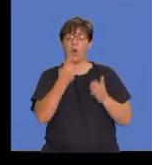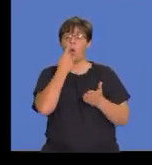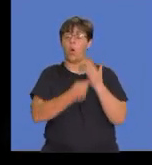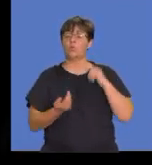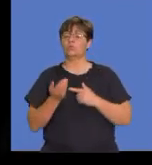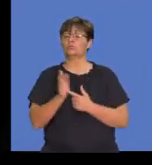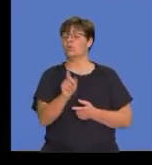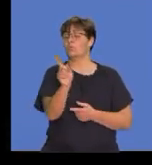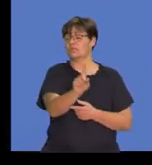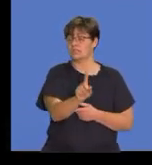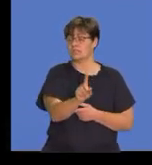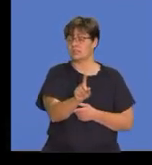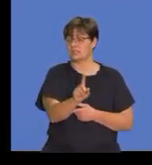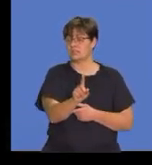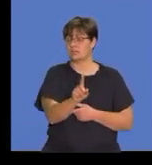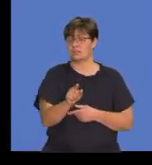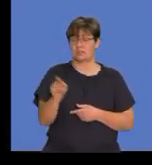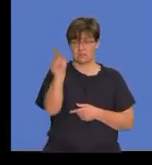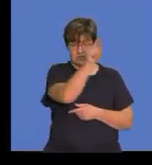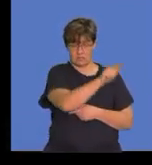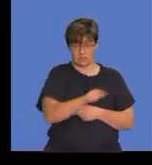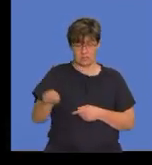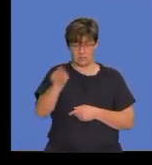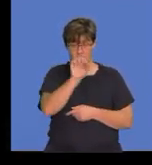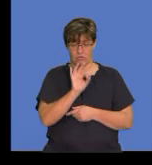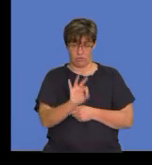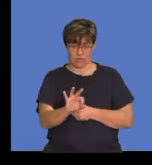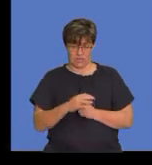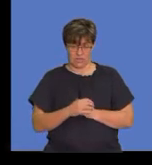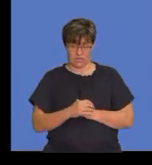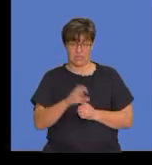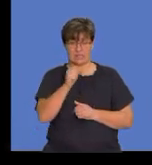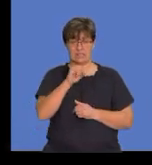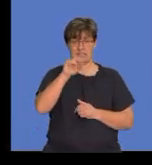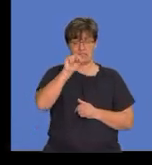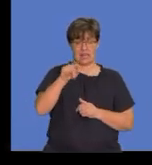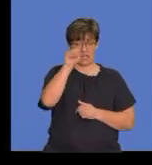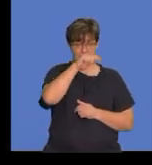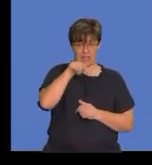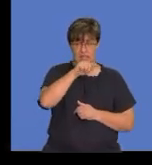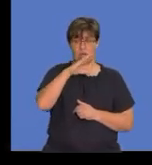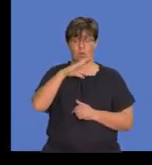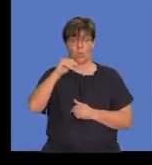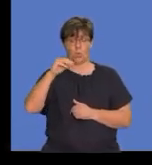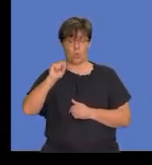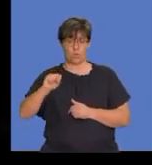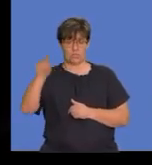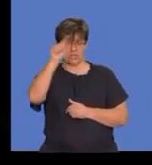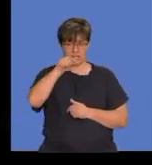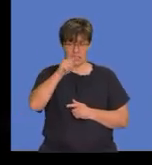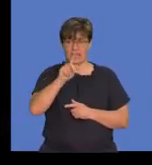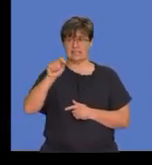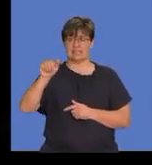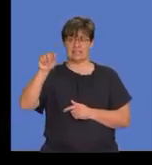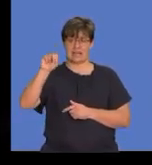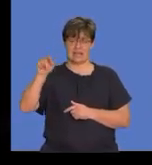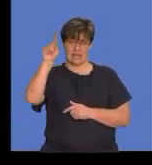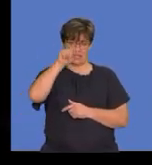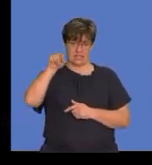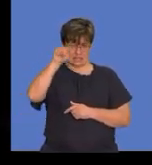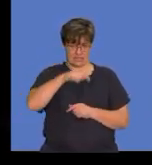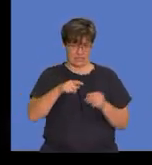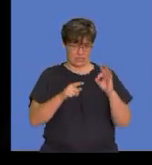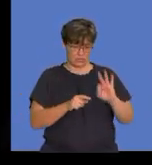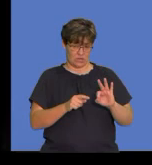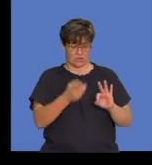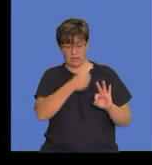a calculator only shows this one, that one, that one. So it only shows sine theta, cos theta, and